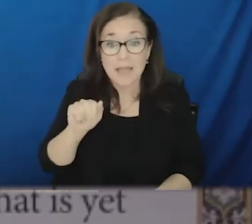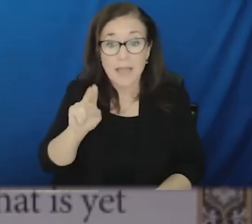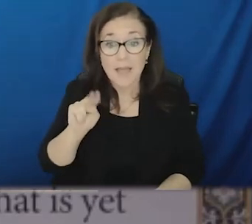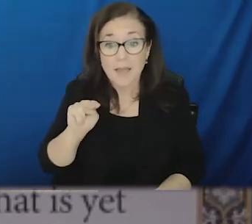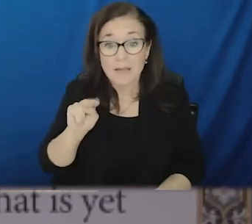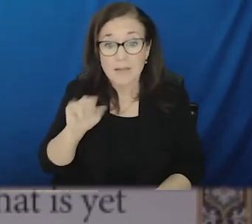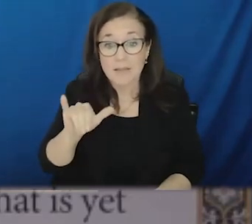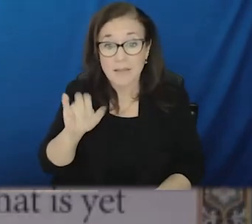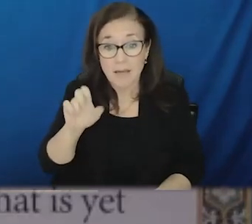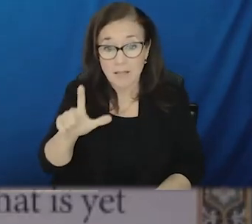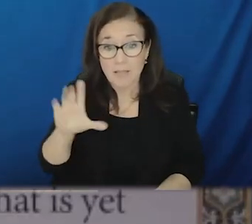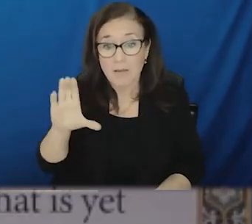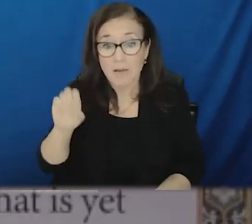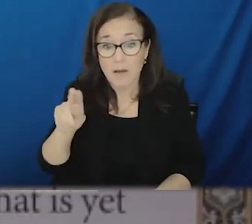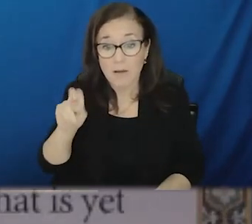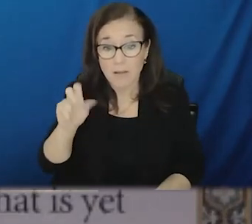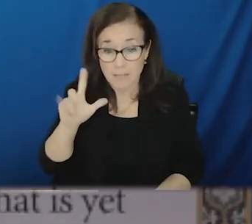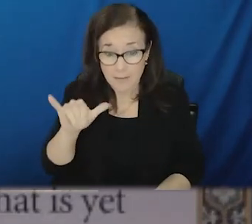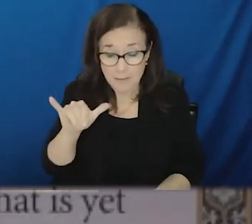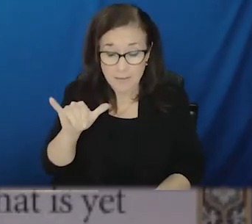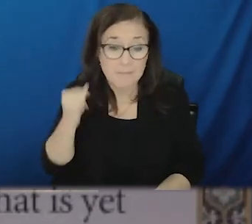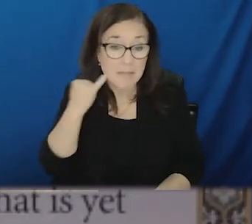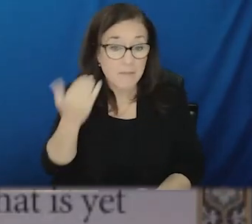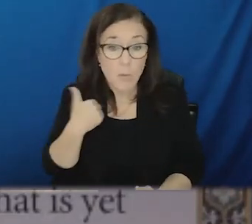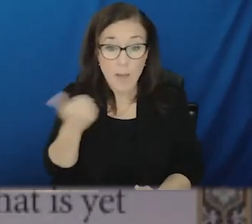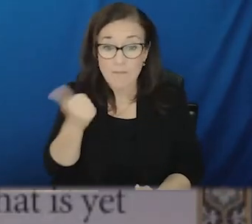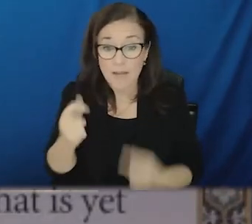board on this proposed contract.